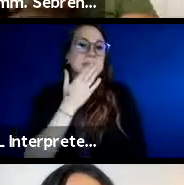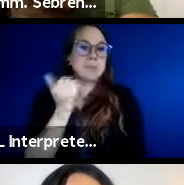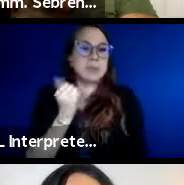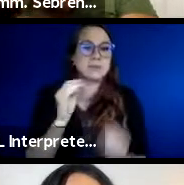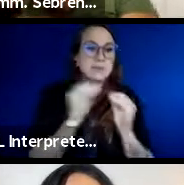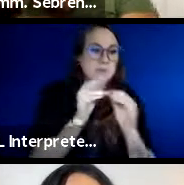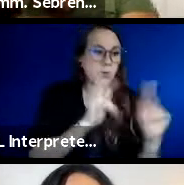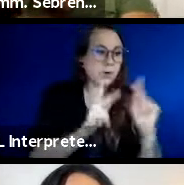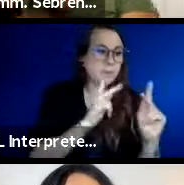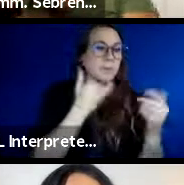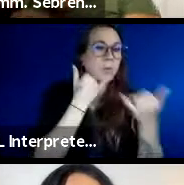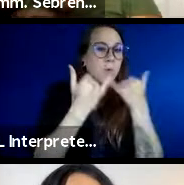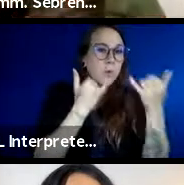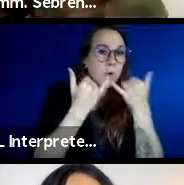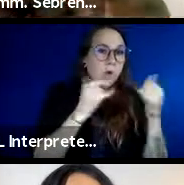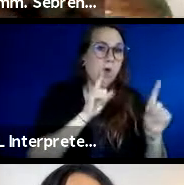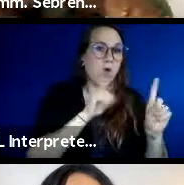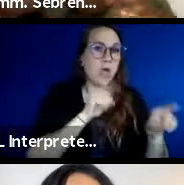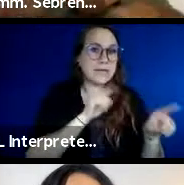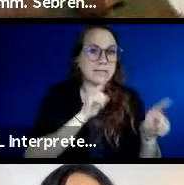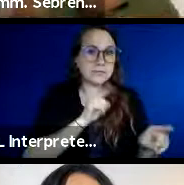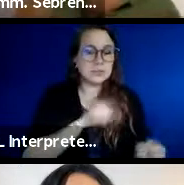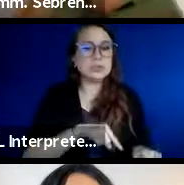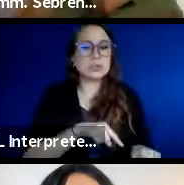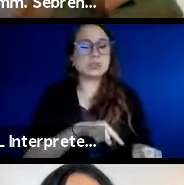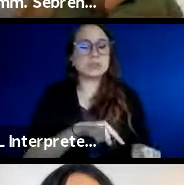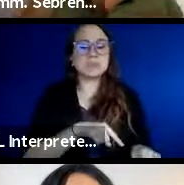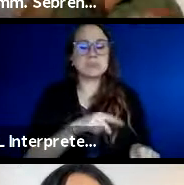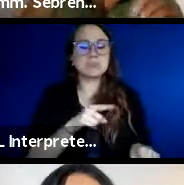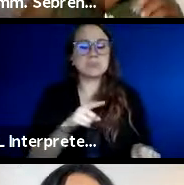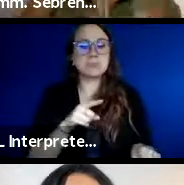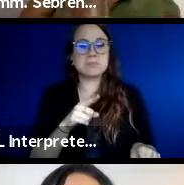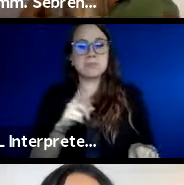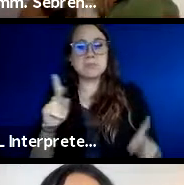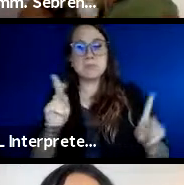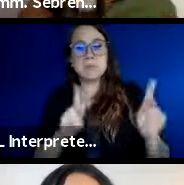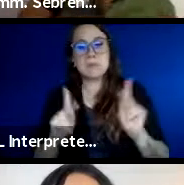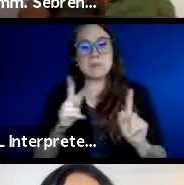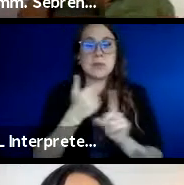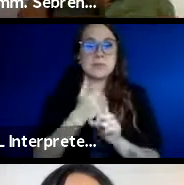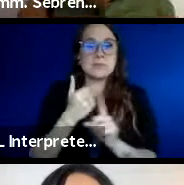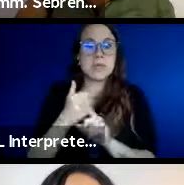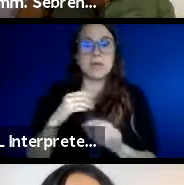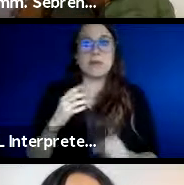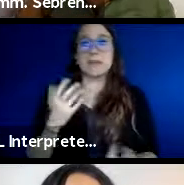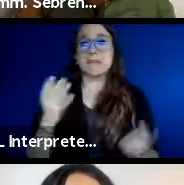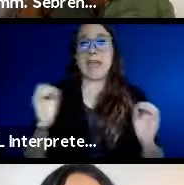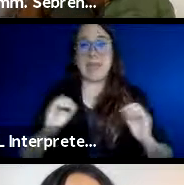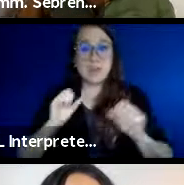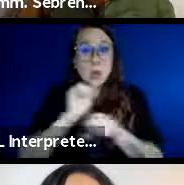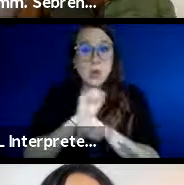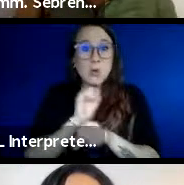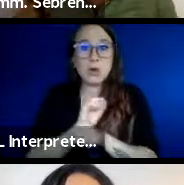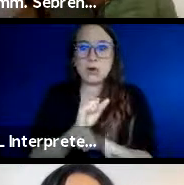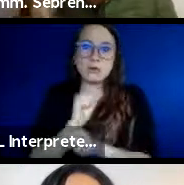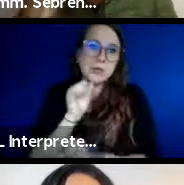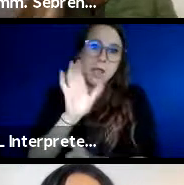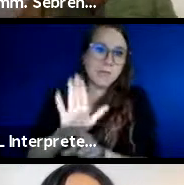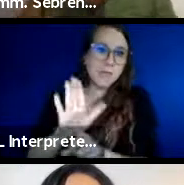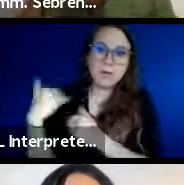answer questions, because people who have been out of work through no fault of their